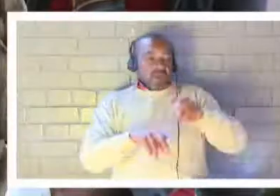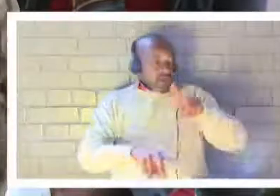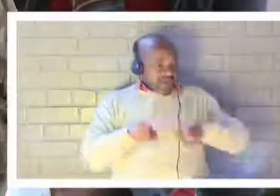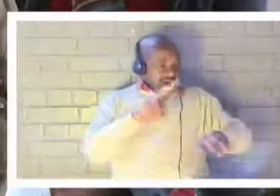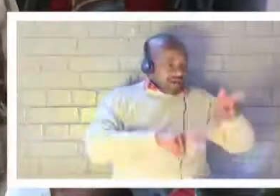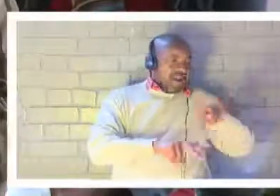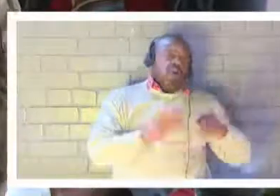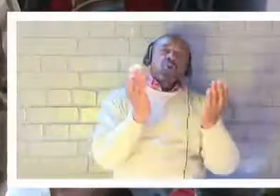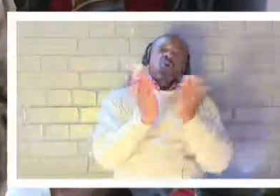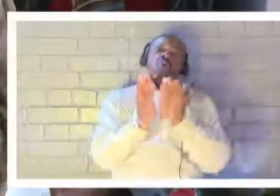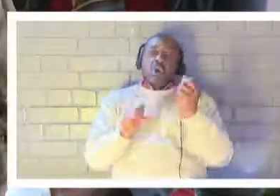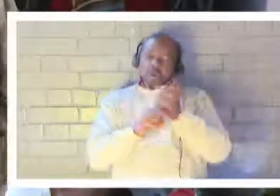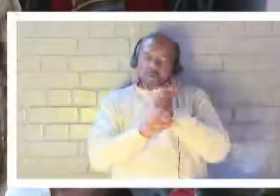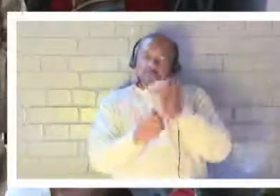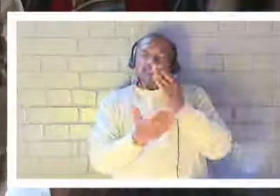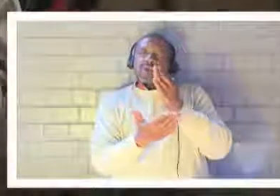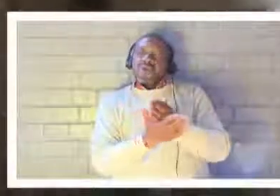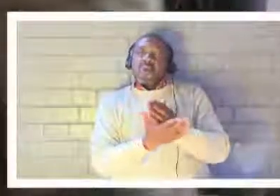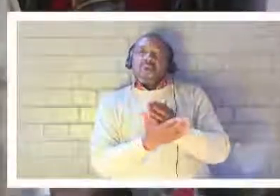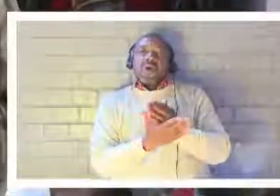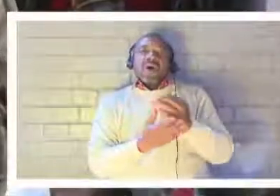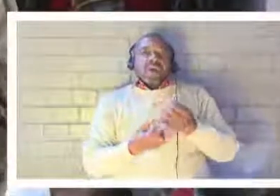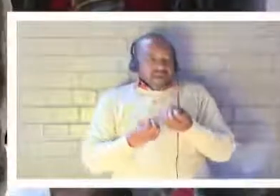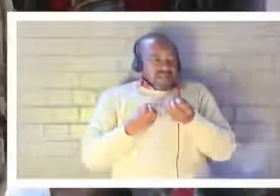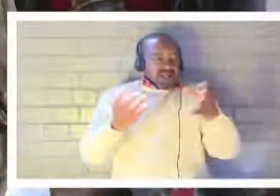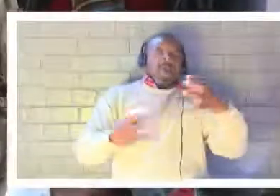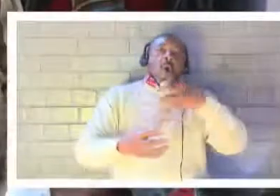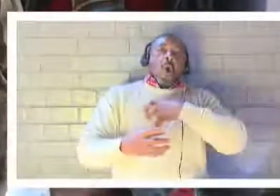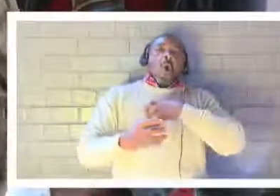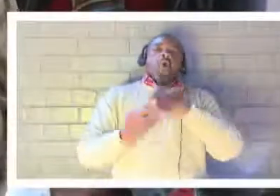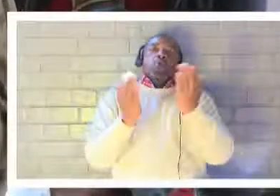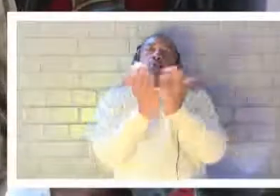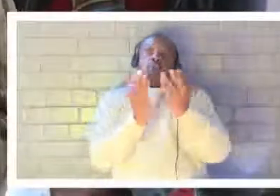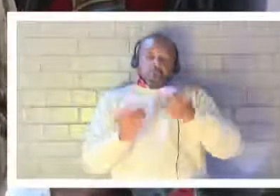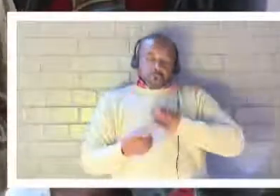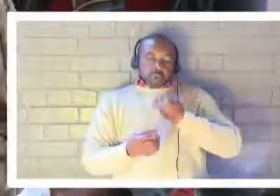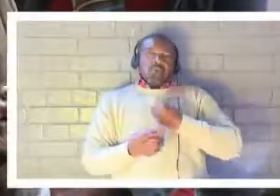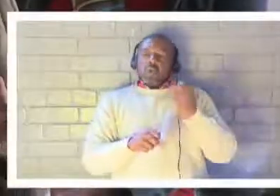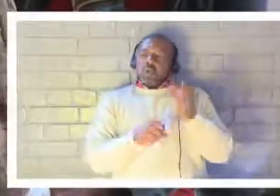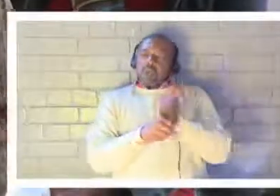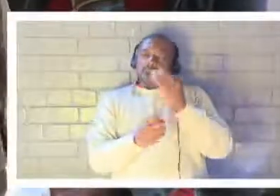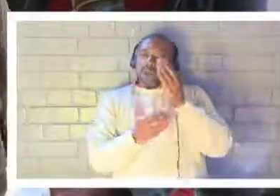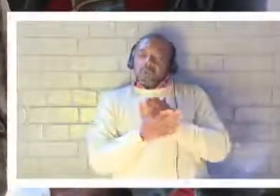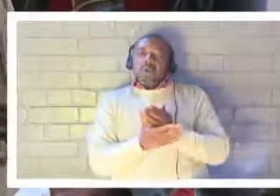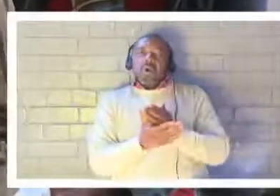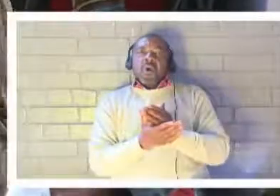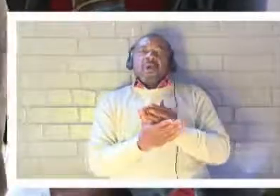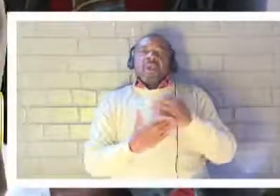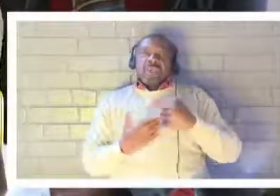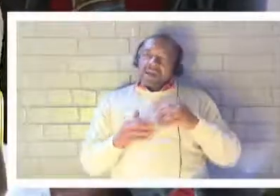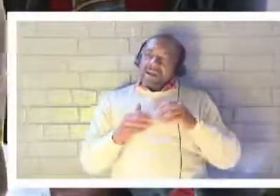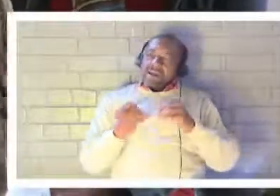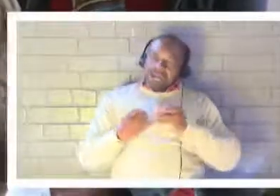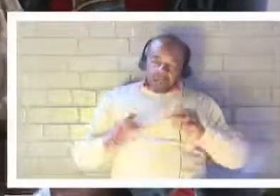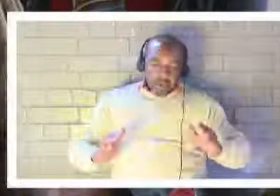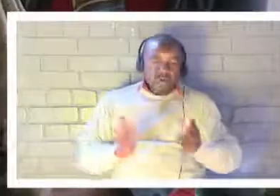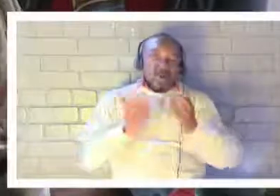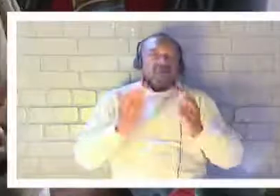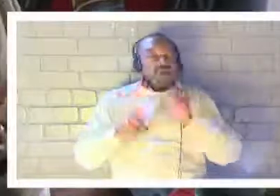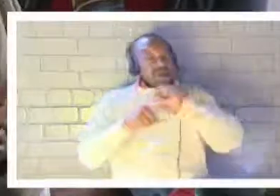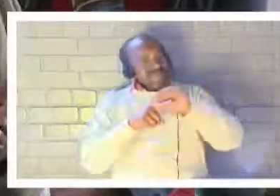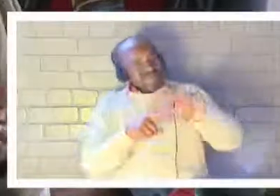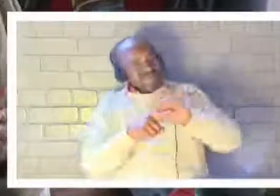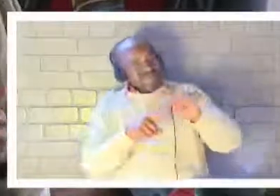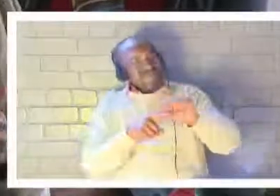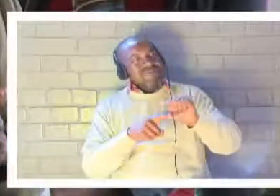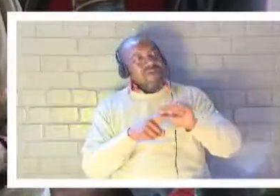schools and make sure that we capacitate our own high school students, and also make sure that we integrate them into FETs